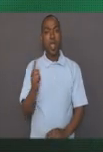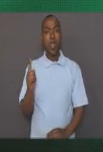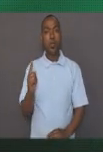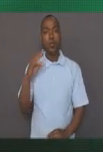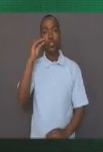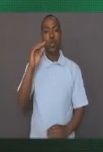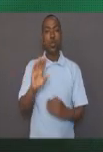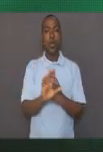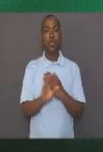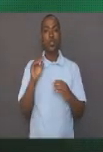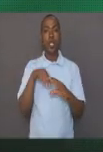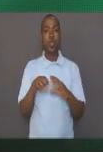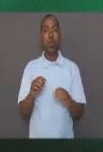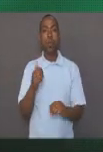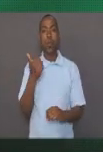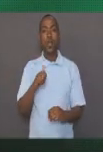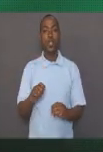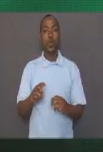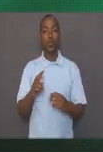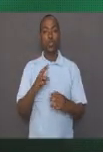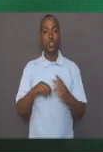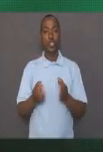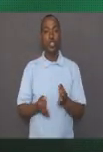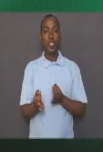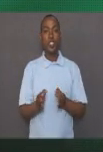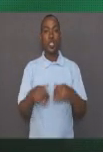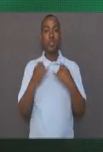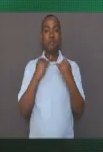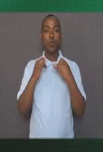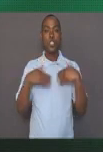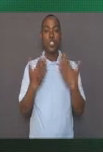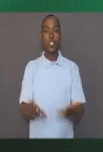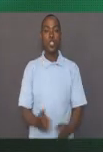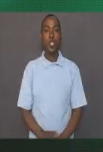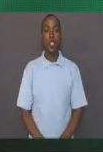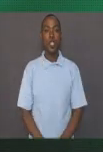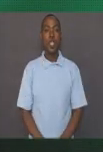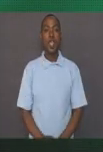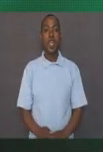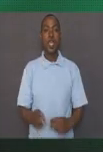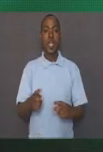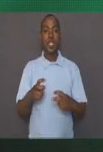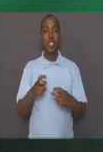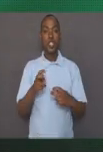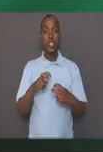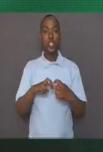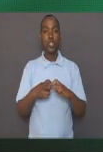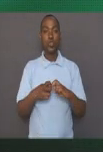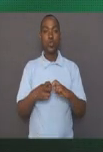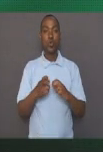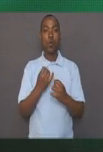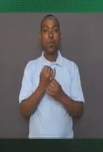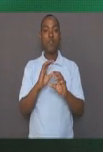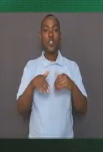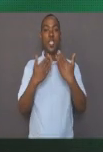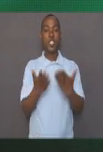about any problems. They must provide solutions to the problem, and